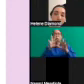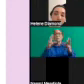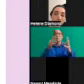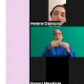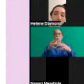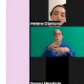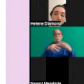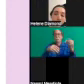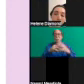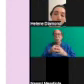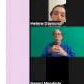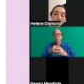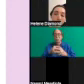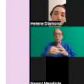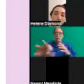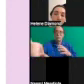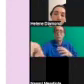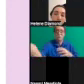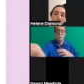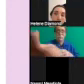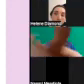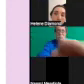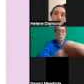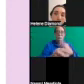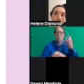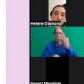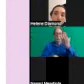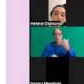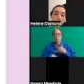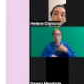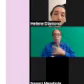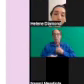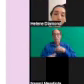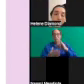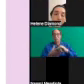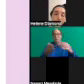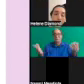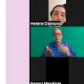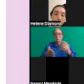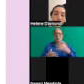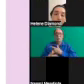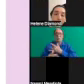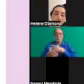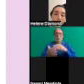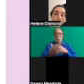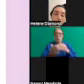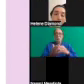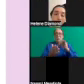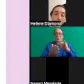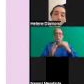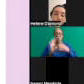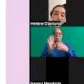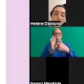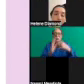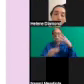the reason why I have this up here is because I feel that oftentimes this can typify the